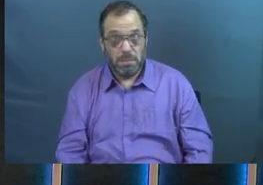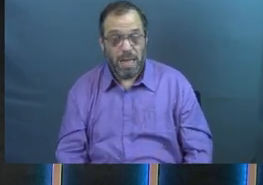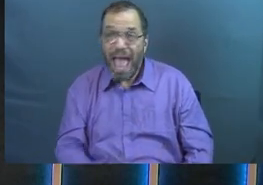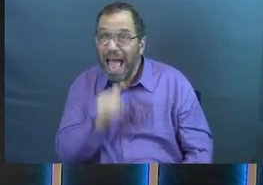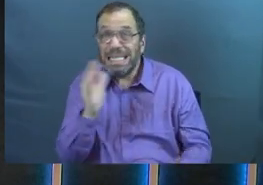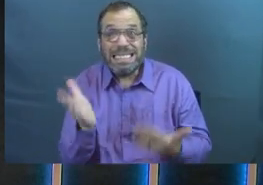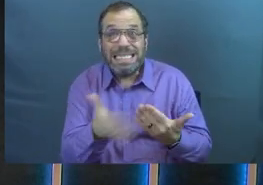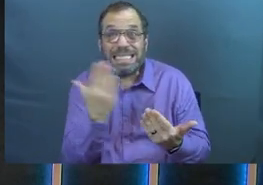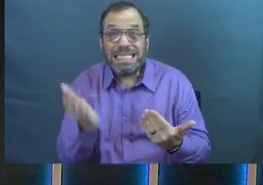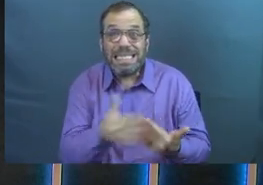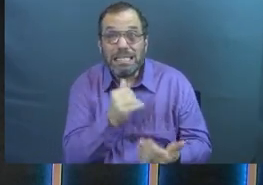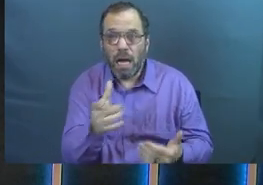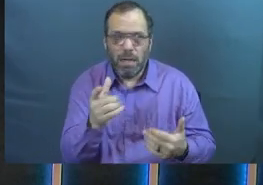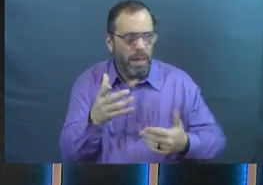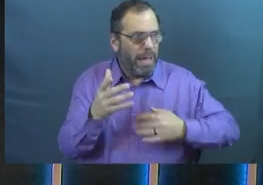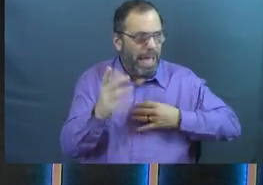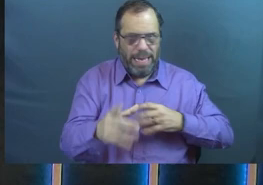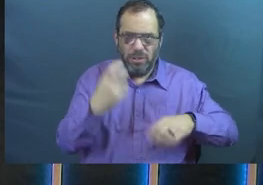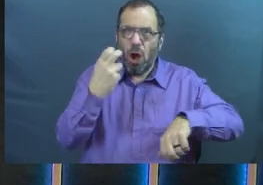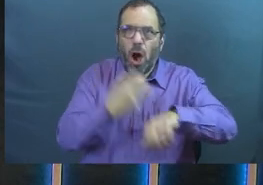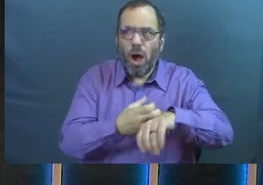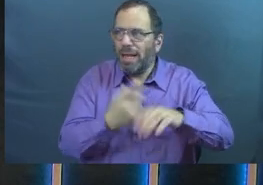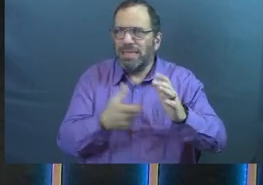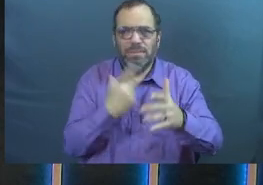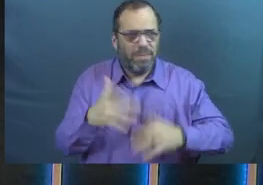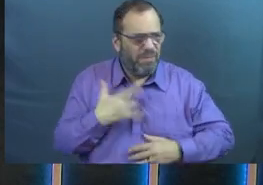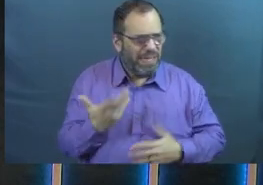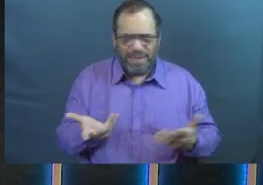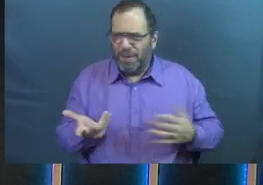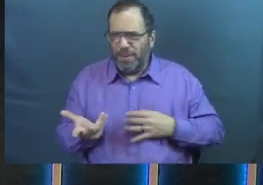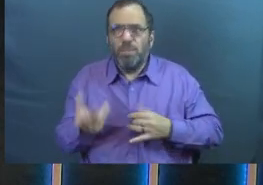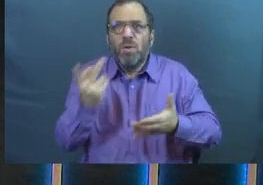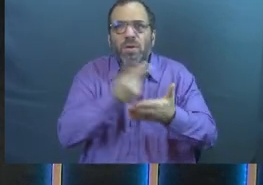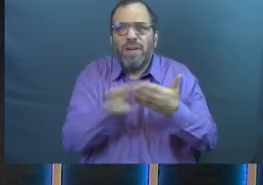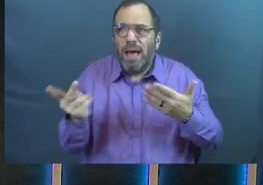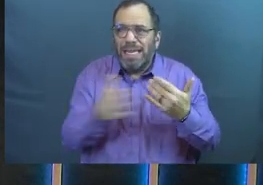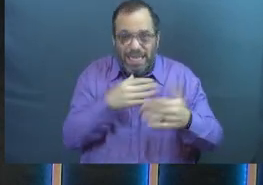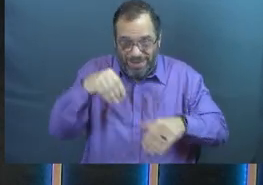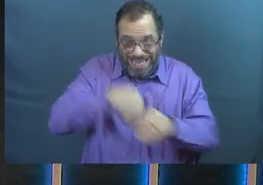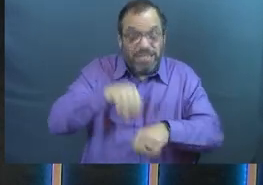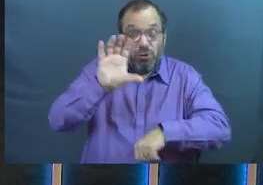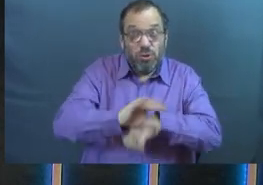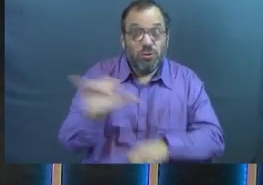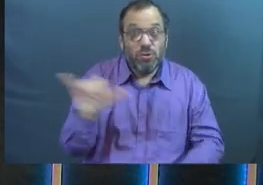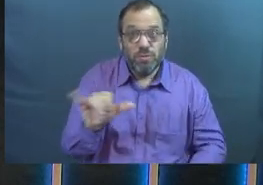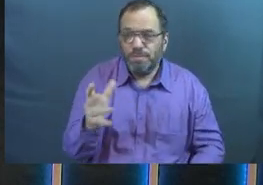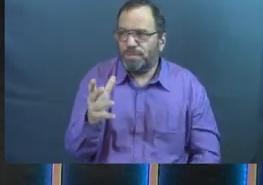not an easy process, and because it's difficult, and sometimes you're going to feel like you're a failure, even here in church,